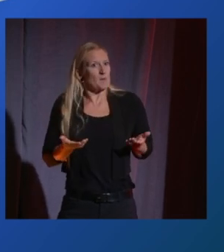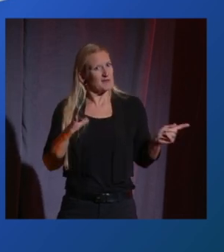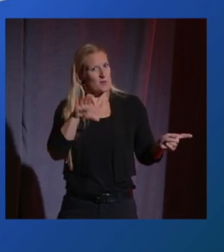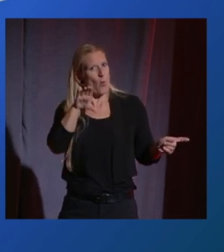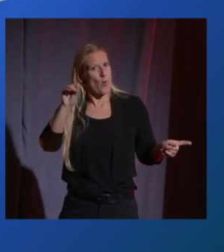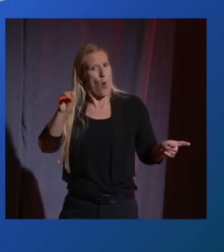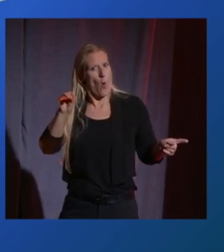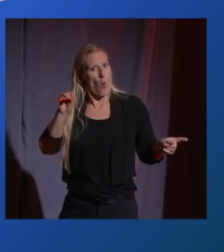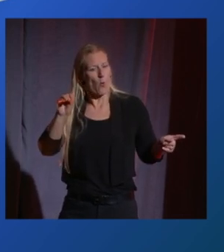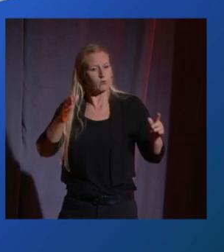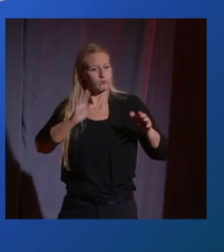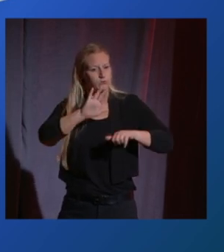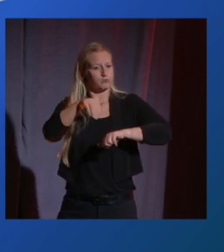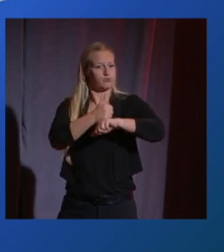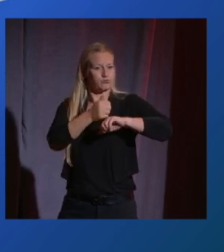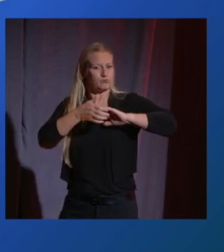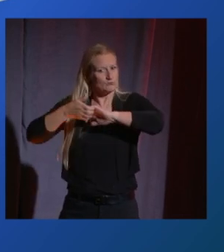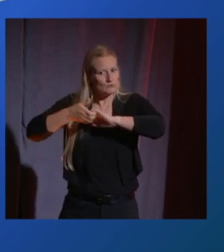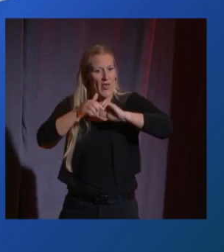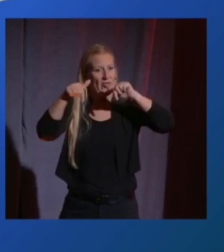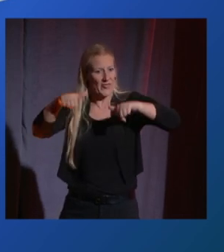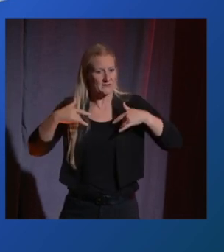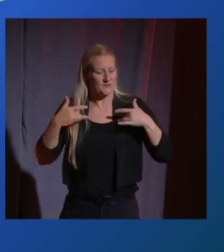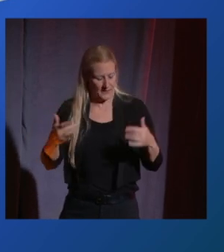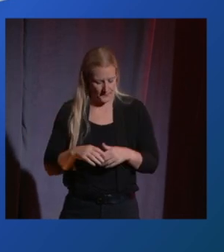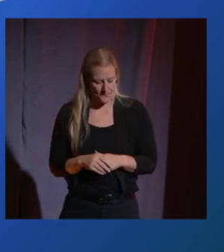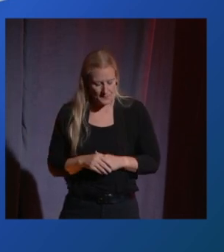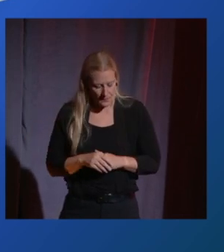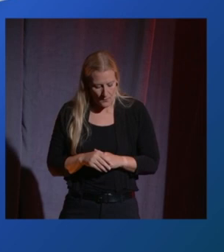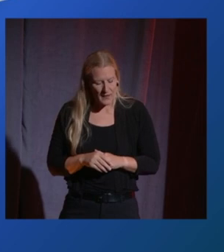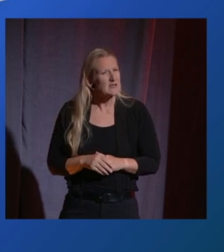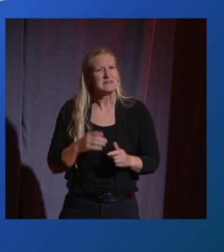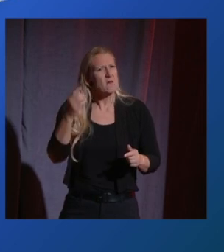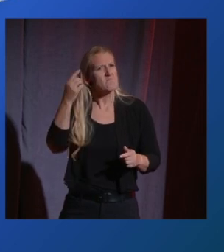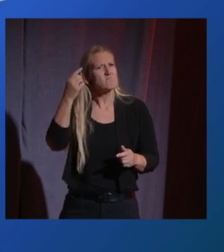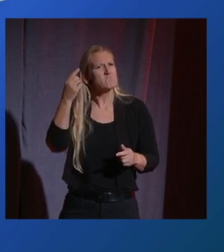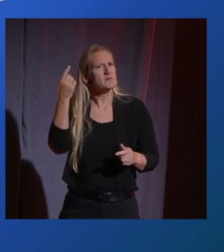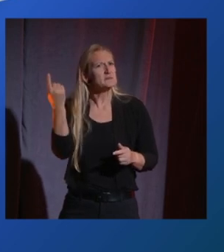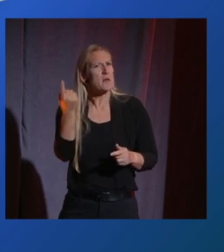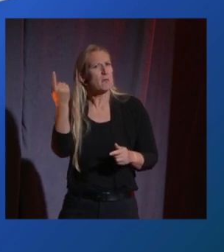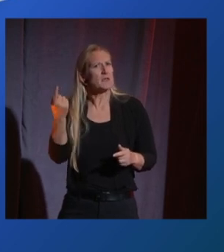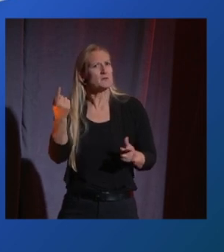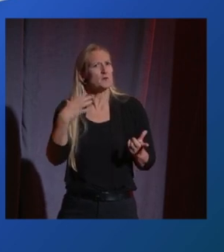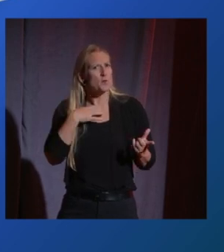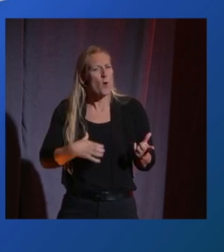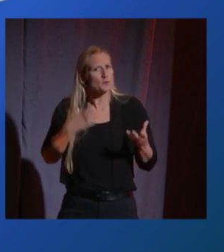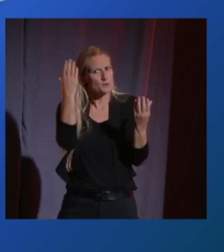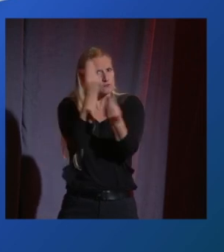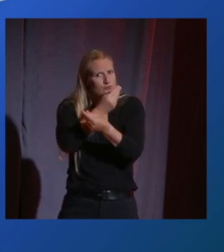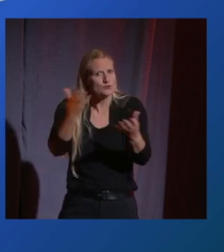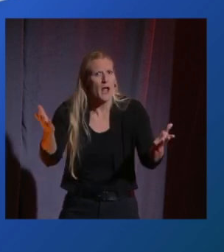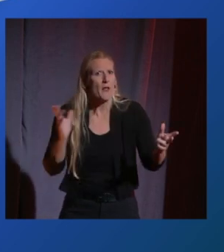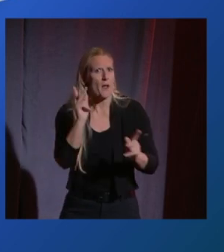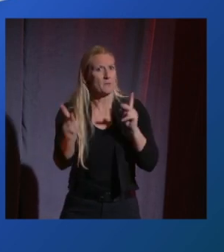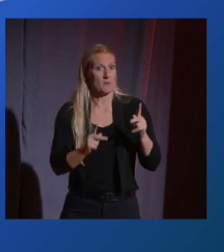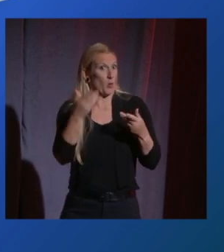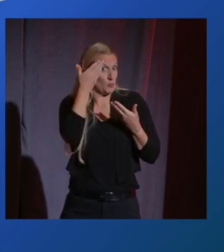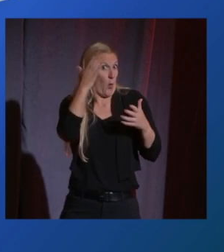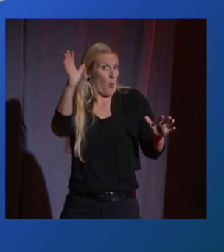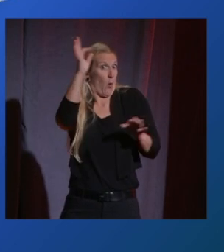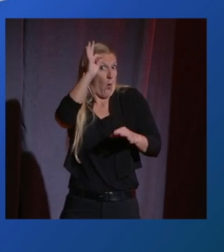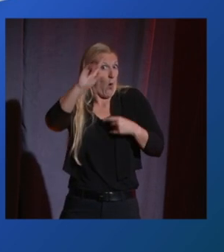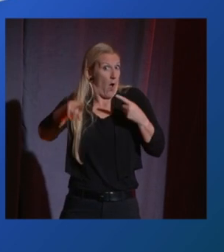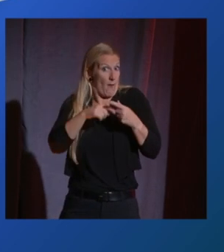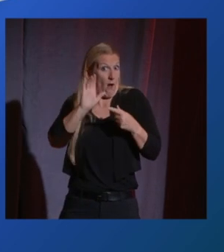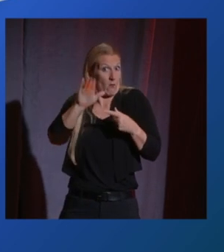event but I wonder if you can if there's something you wish to share about NGA that people sort of don't know about the